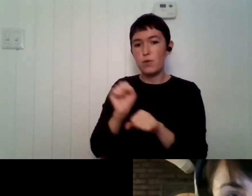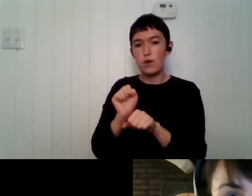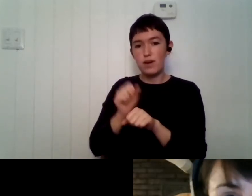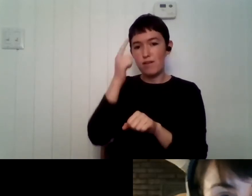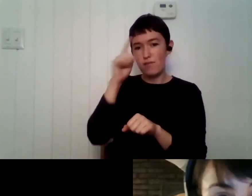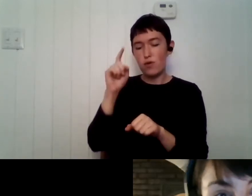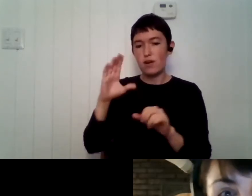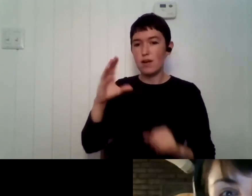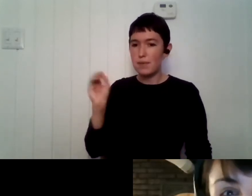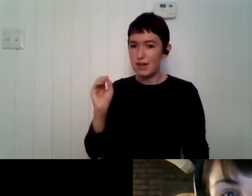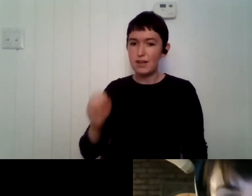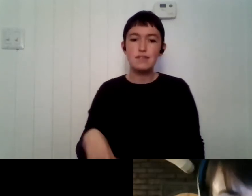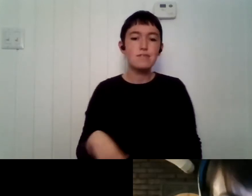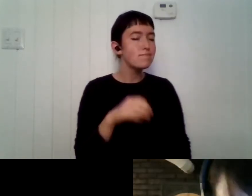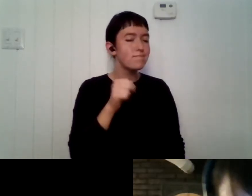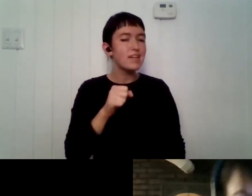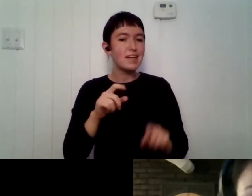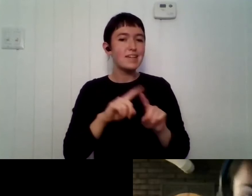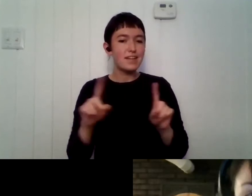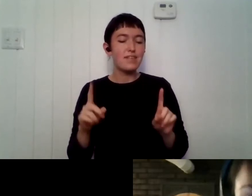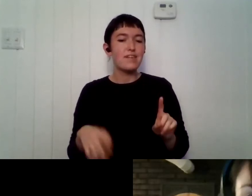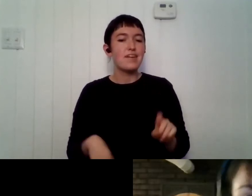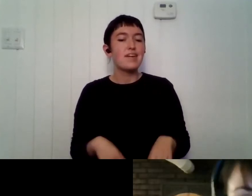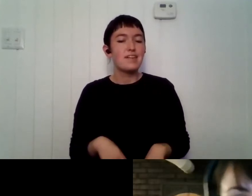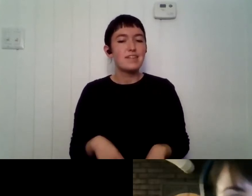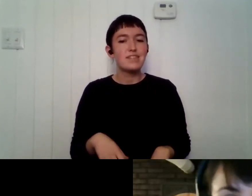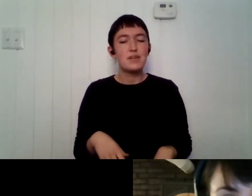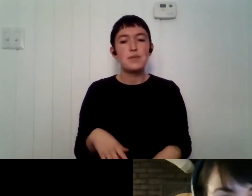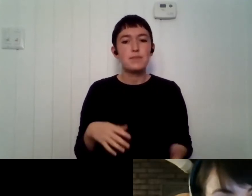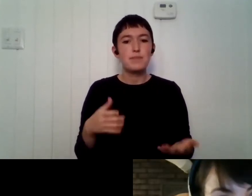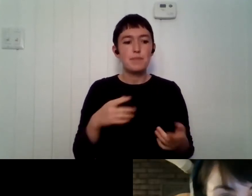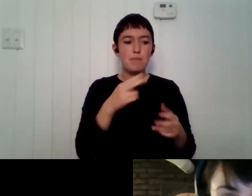Yeah, there's differences for sure. I think there is advantages and